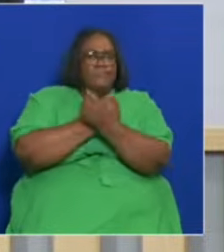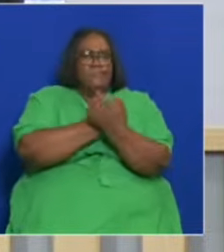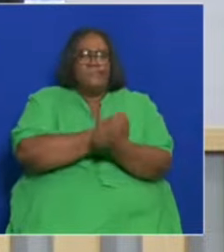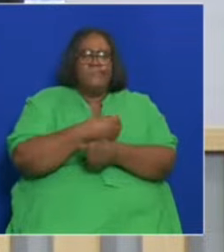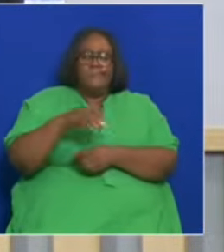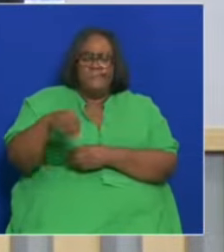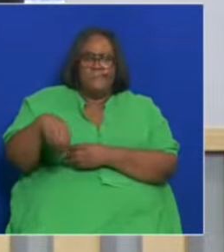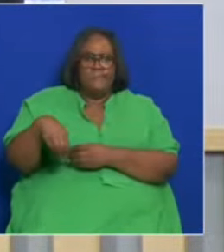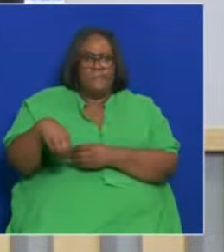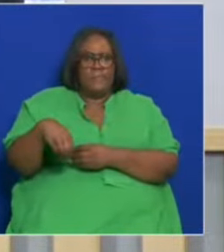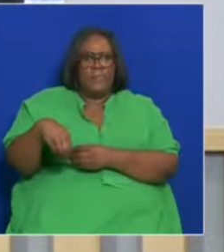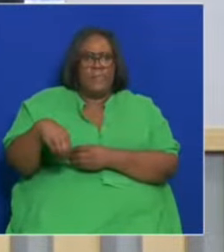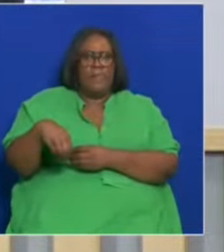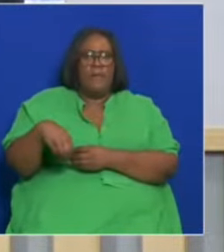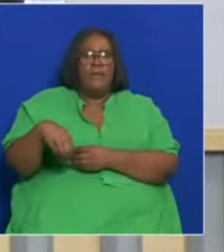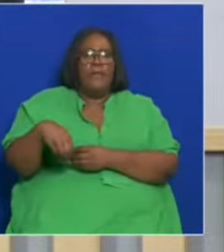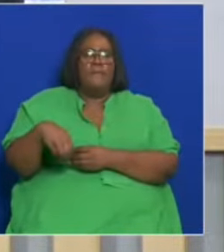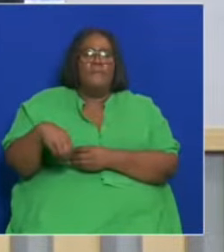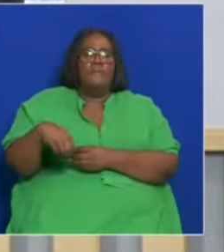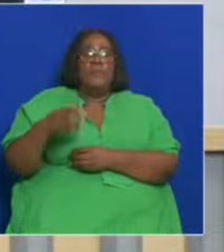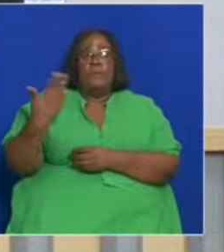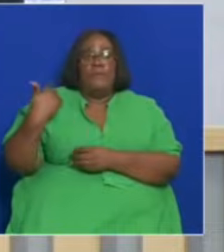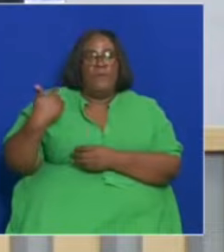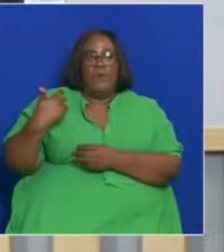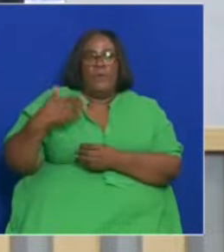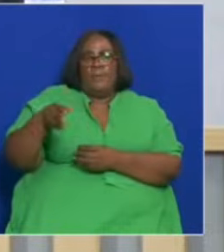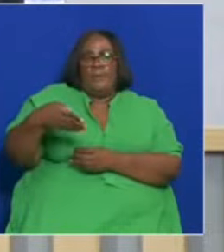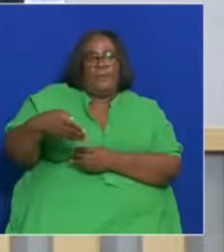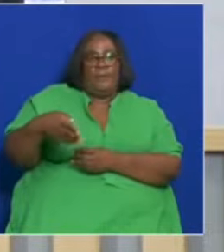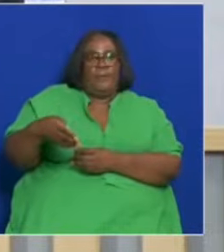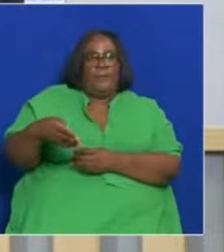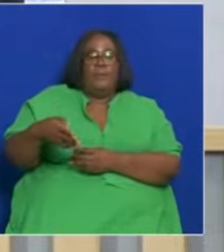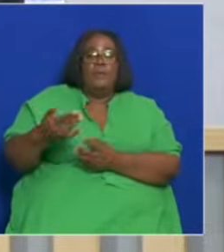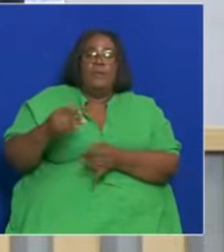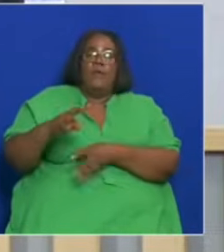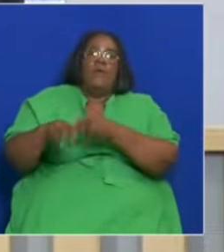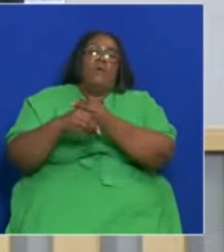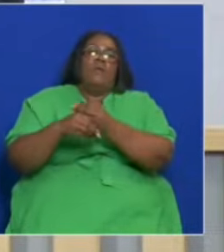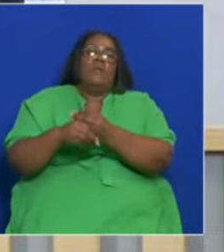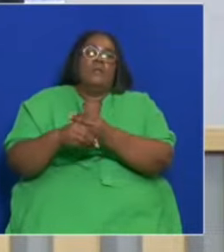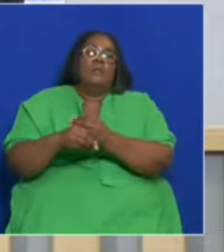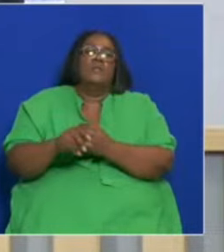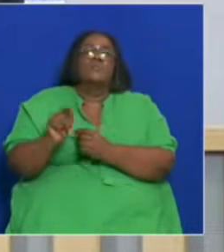file. And fortunately, he had done a